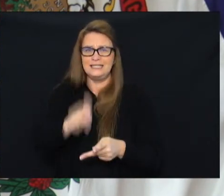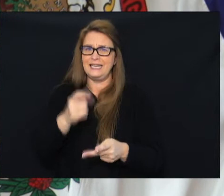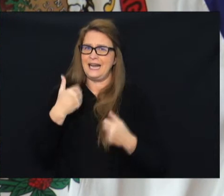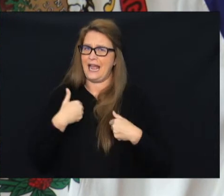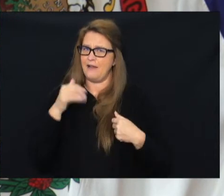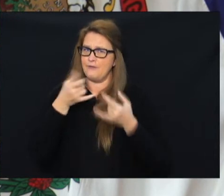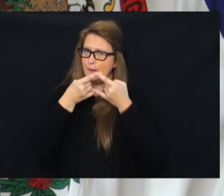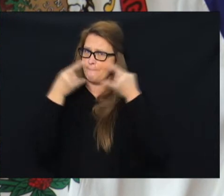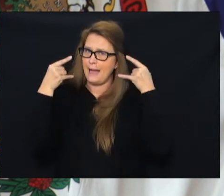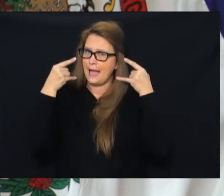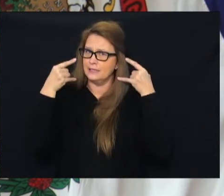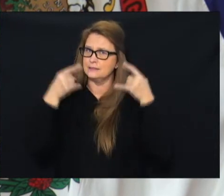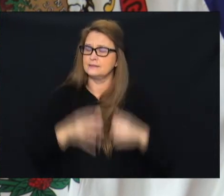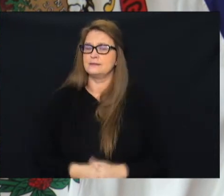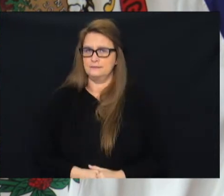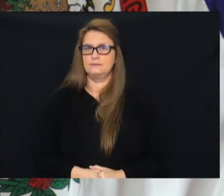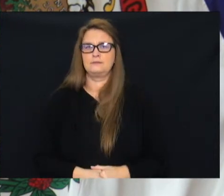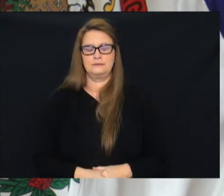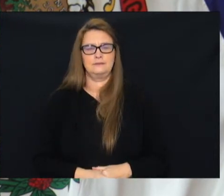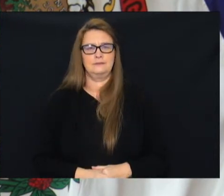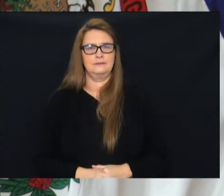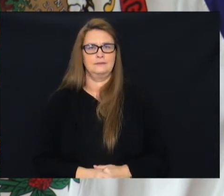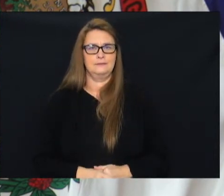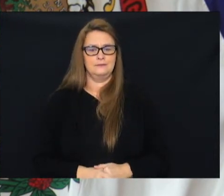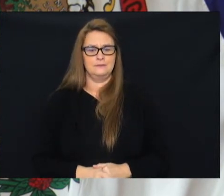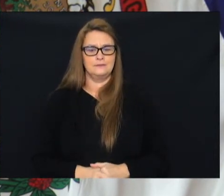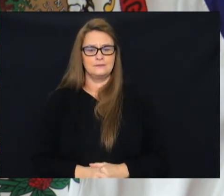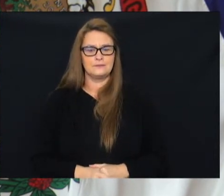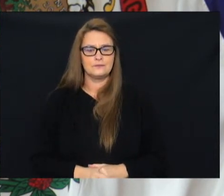mask. The